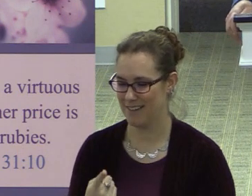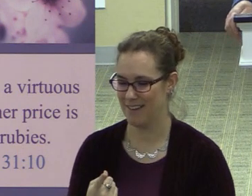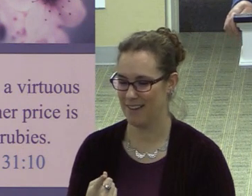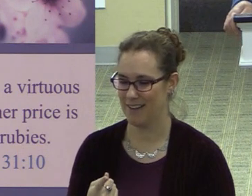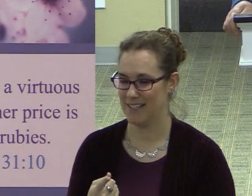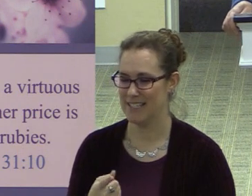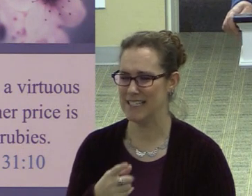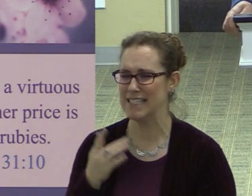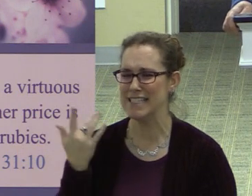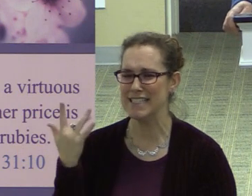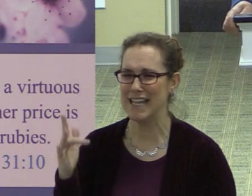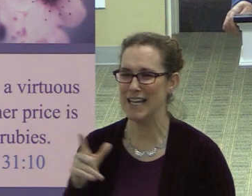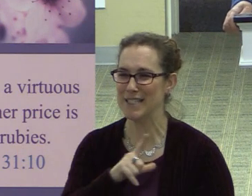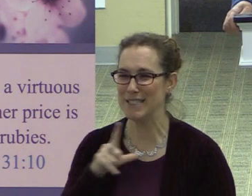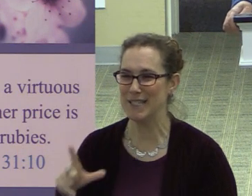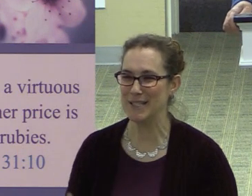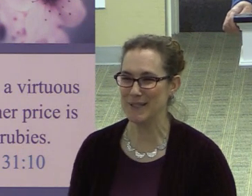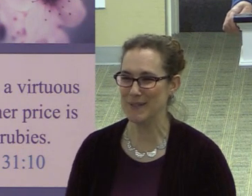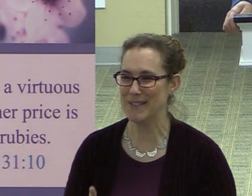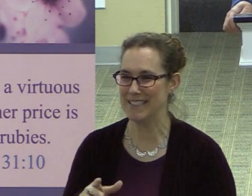He said, sounds like the Lord's getting you ready for a new beginning.